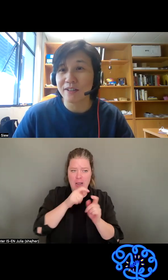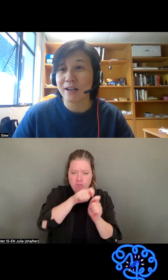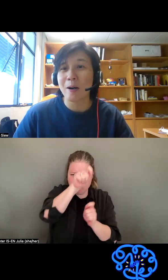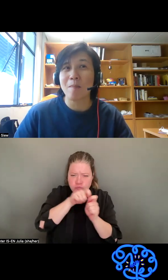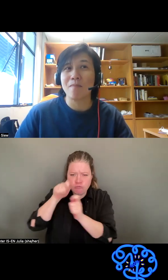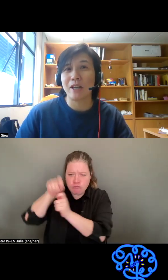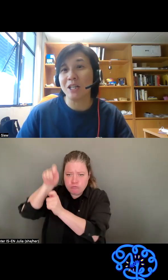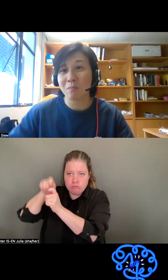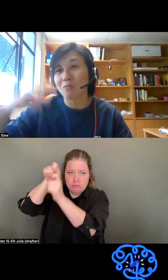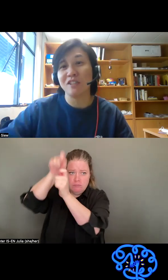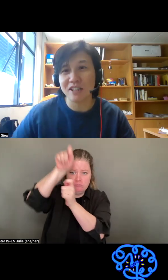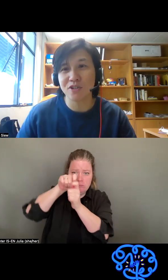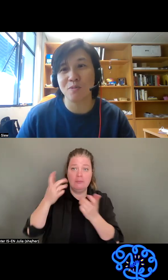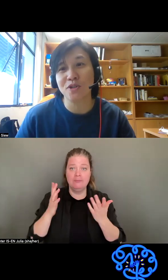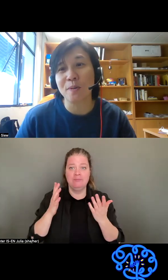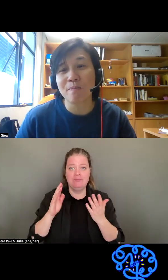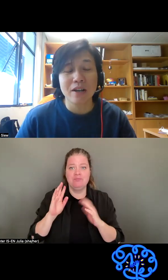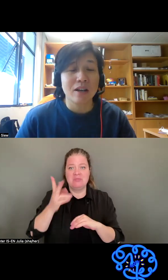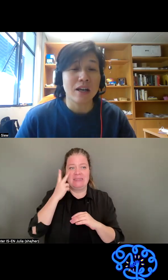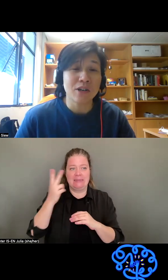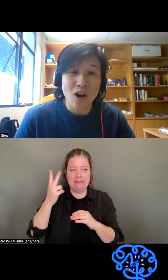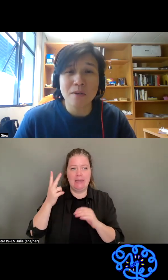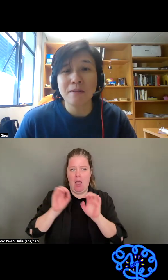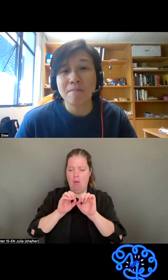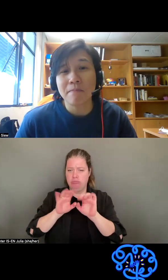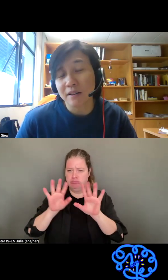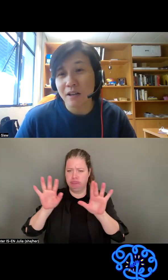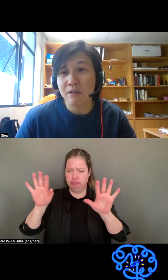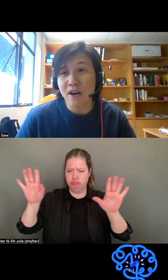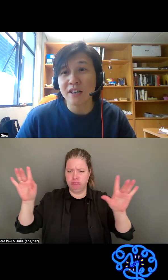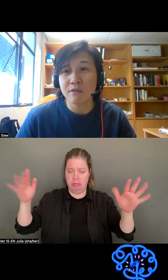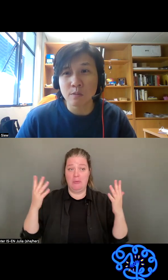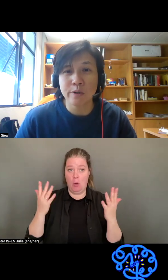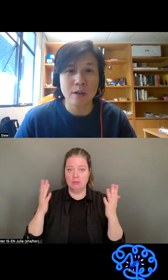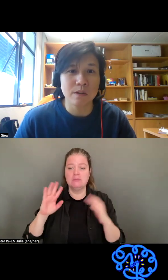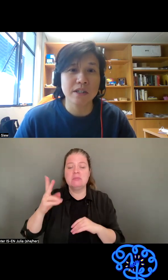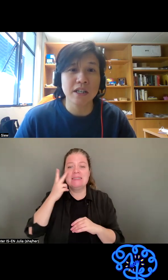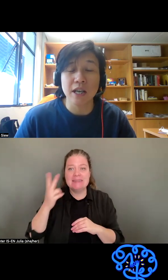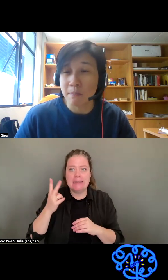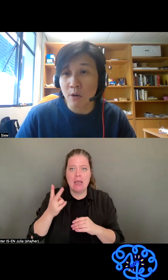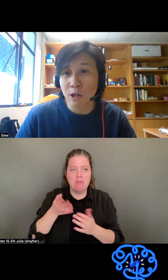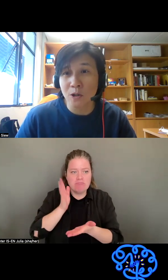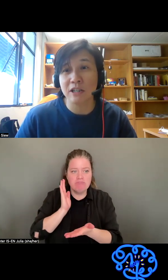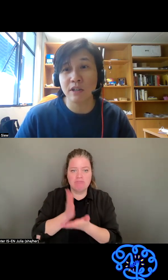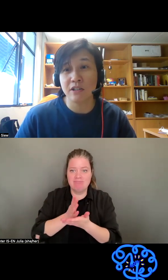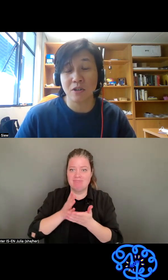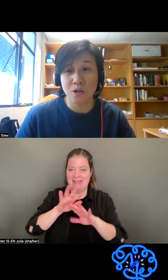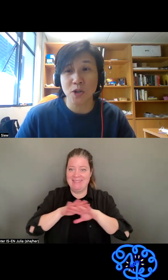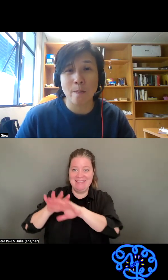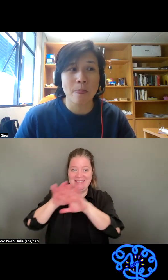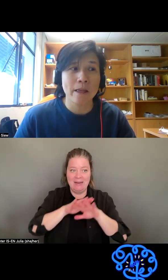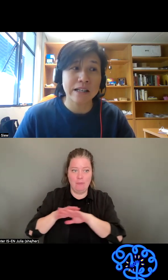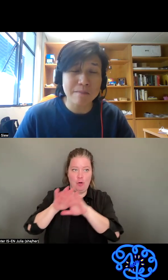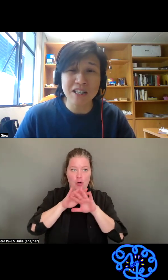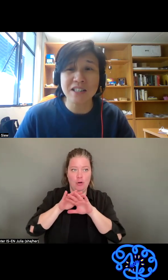distributed, like in a probability distribution. And a common pattern that we find in real-world networks is a power law degree